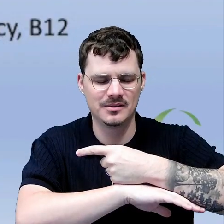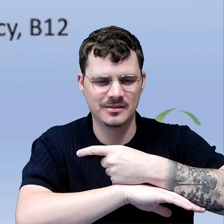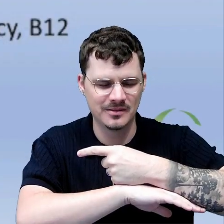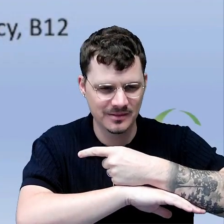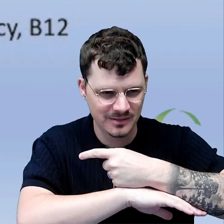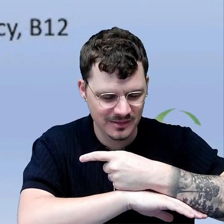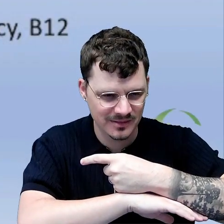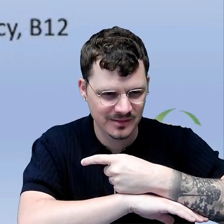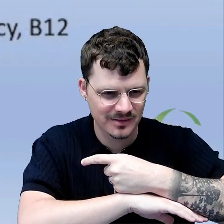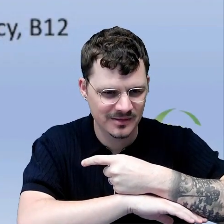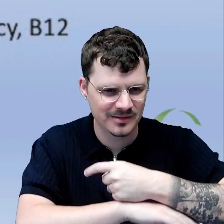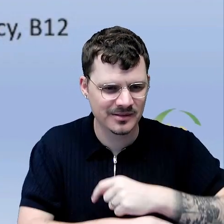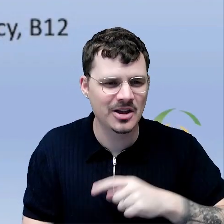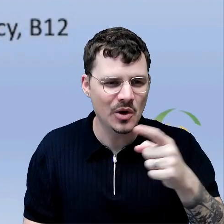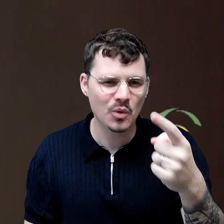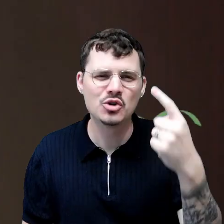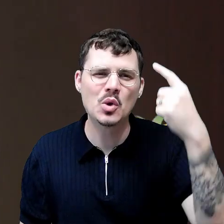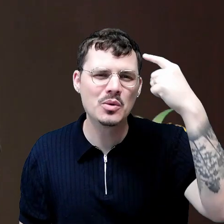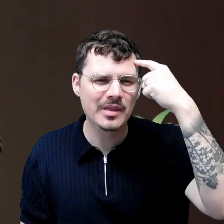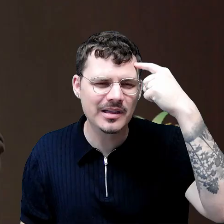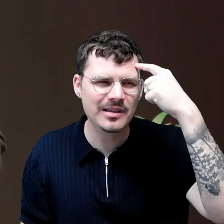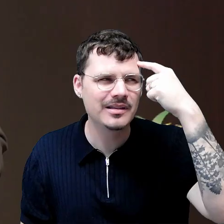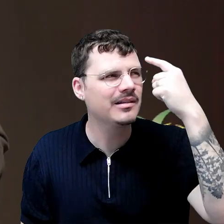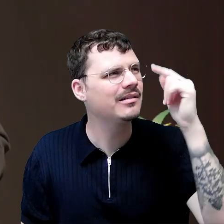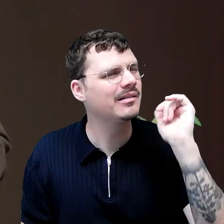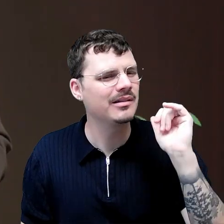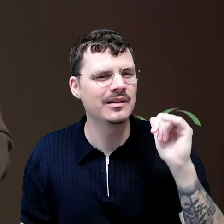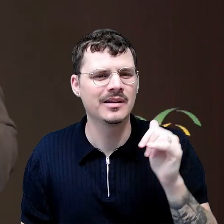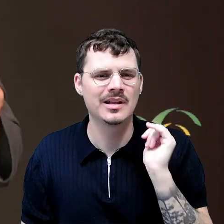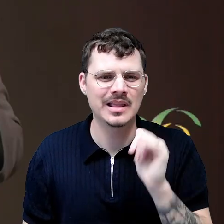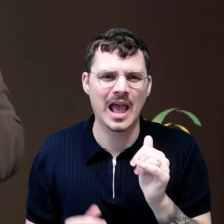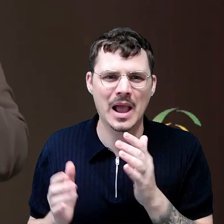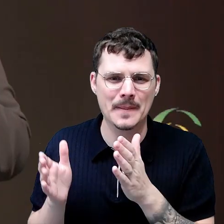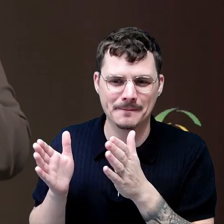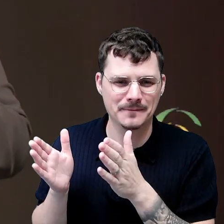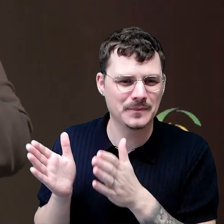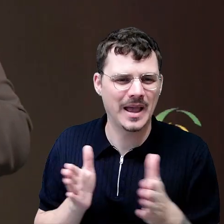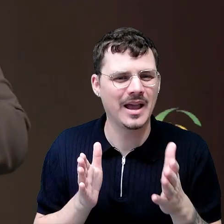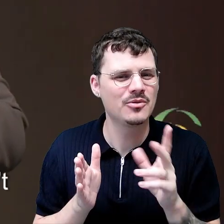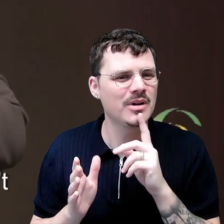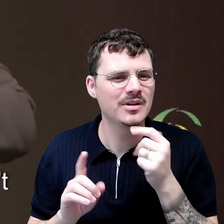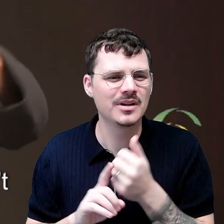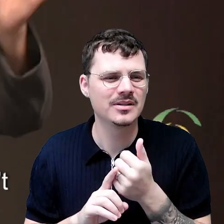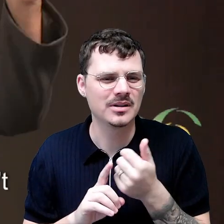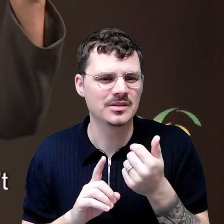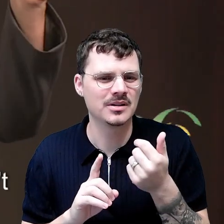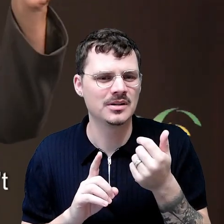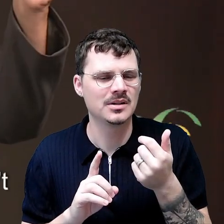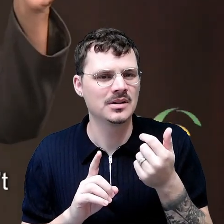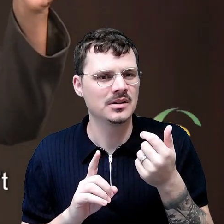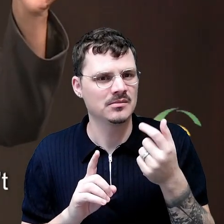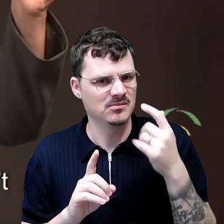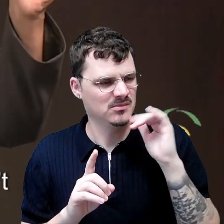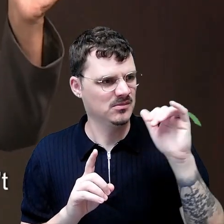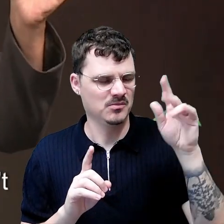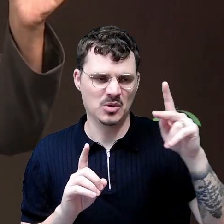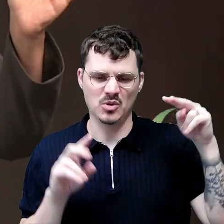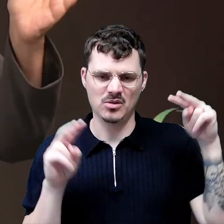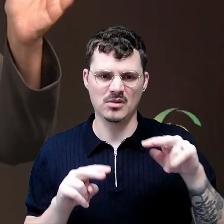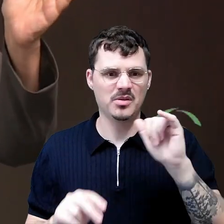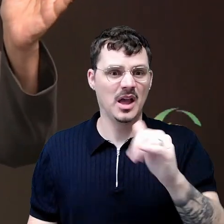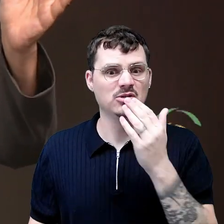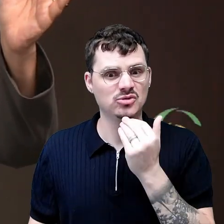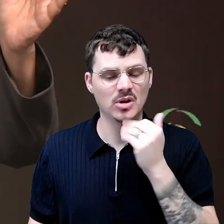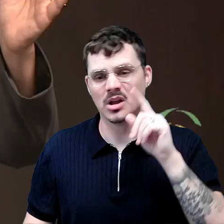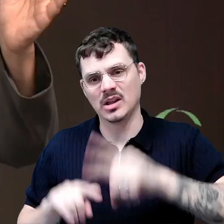What do you think about plans that just, in a very blasé way, say, well, that much sugar can't be